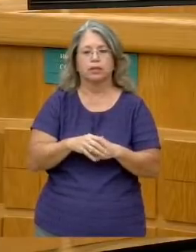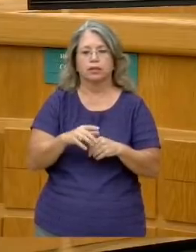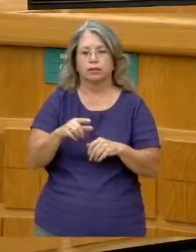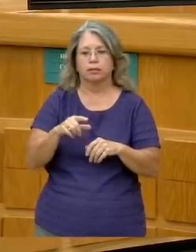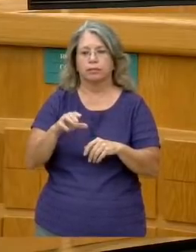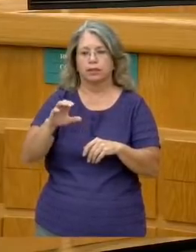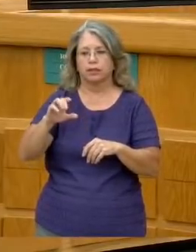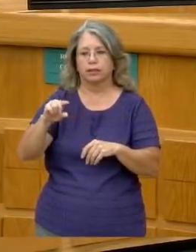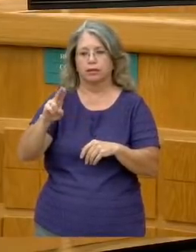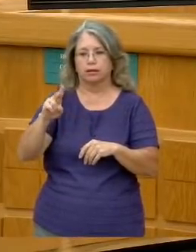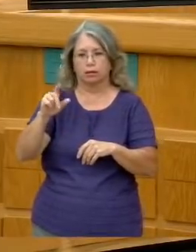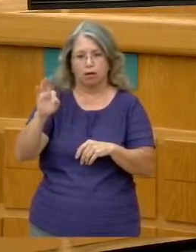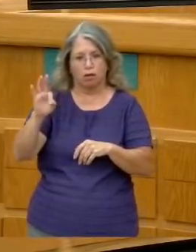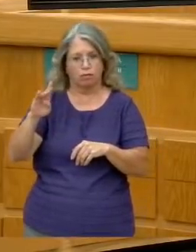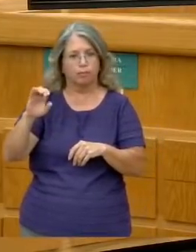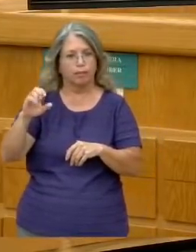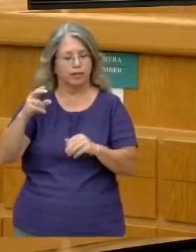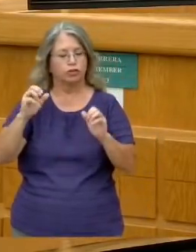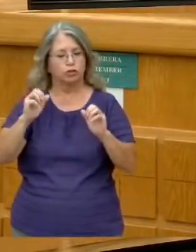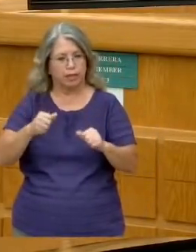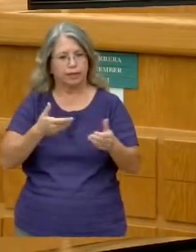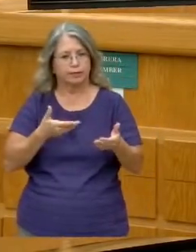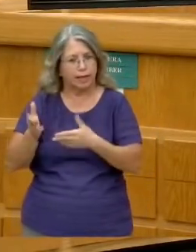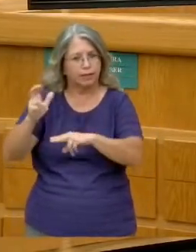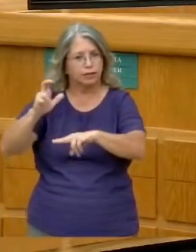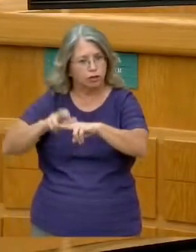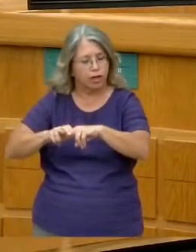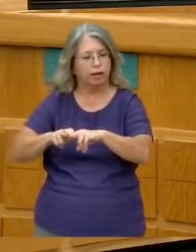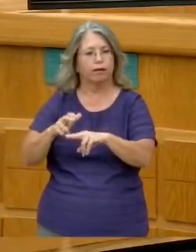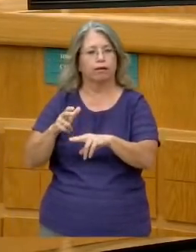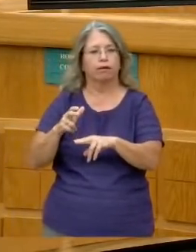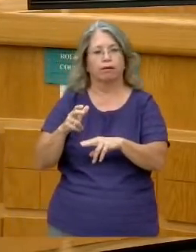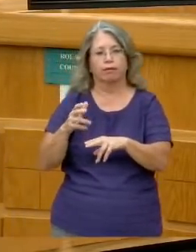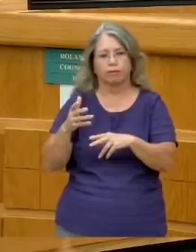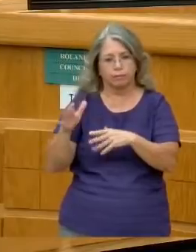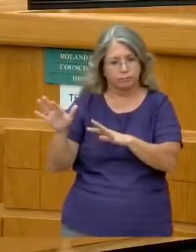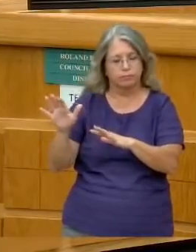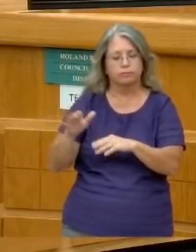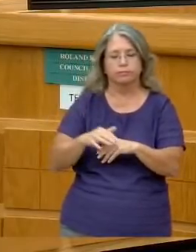Just as a reminder, but the Bay beaches, you cannot.